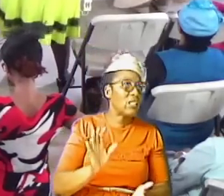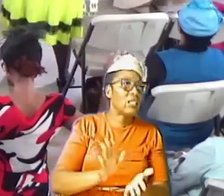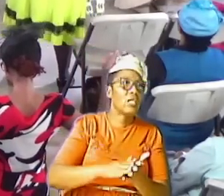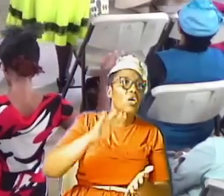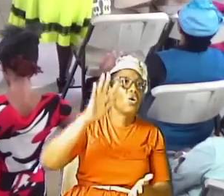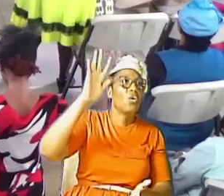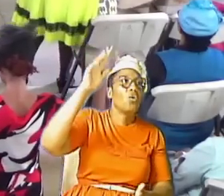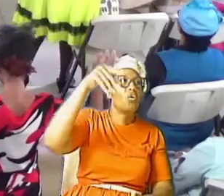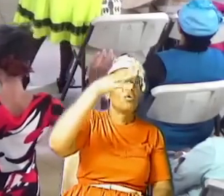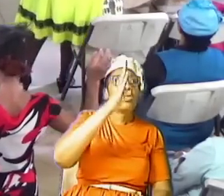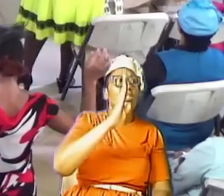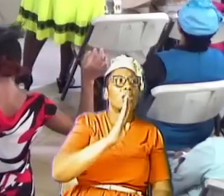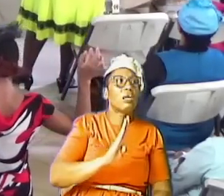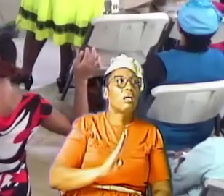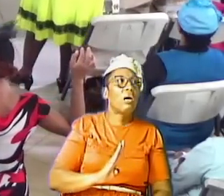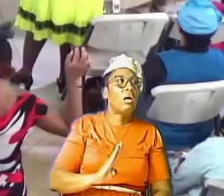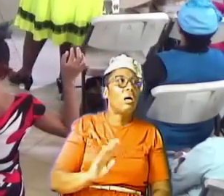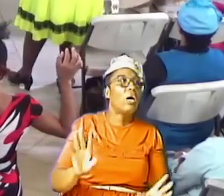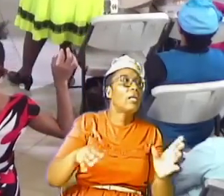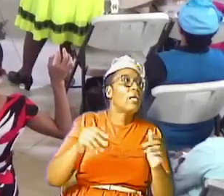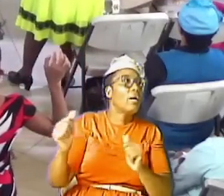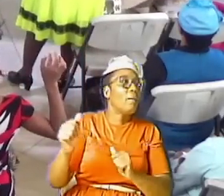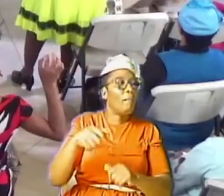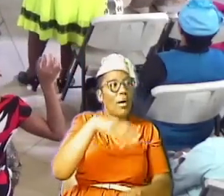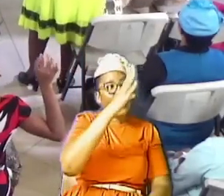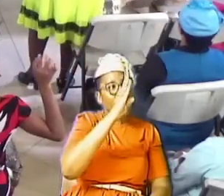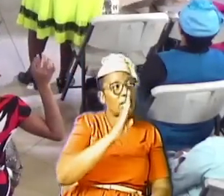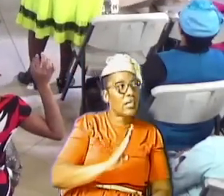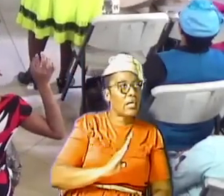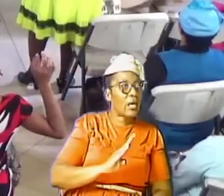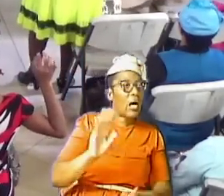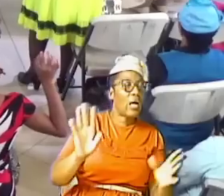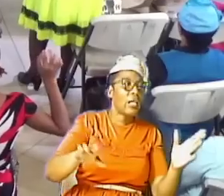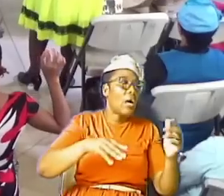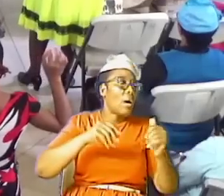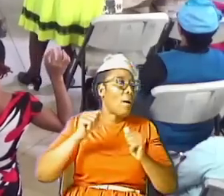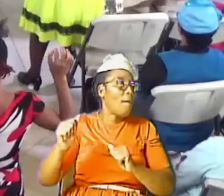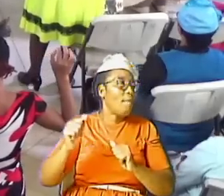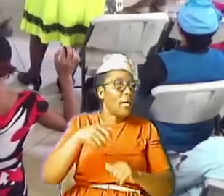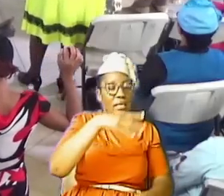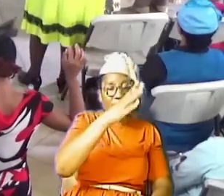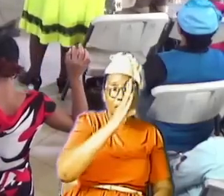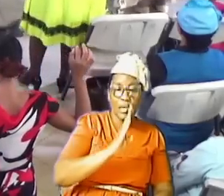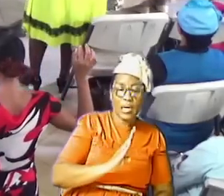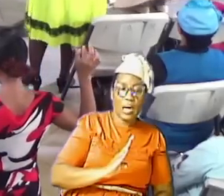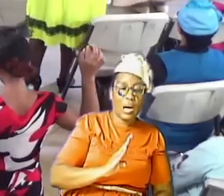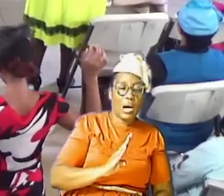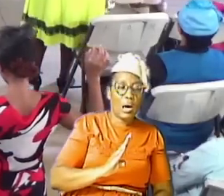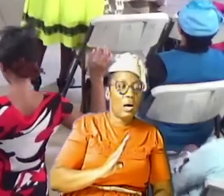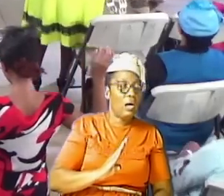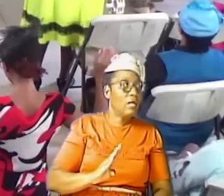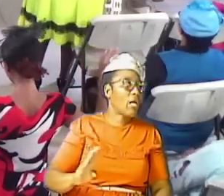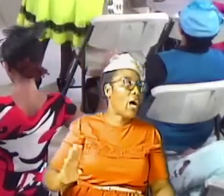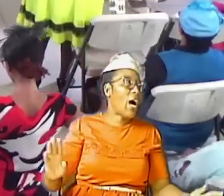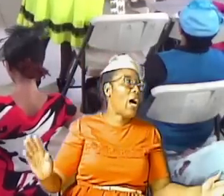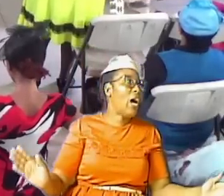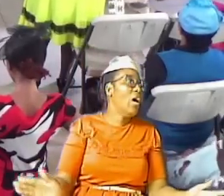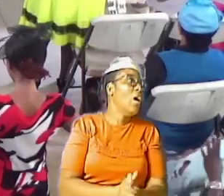Glory to God. Mighty God, mighty God, mighty God. Praise